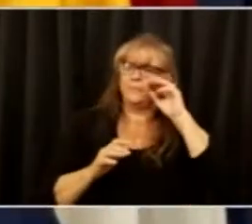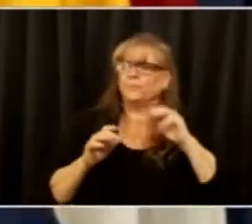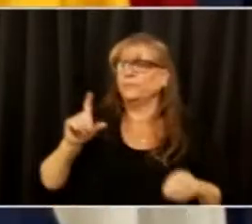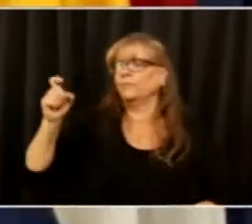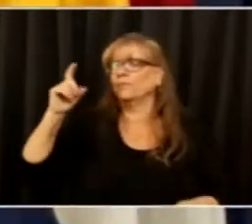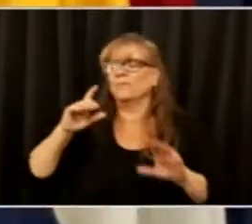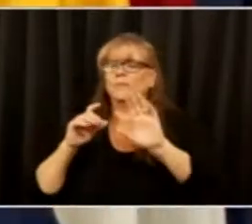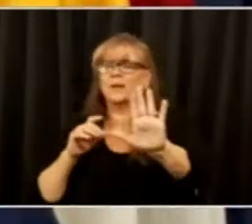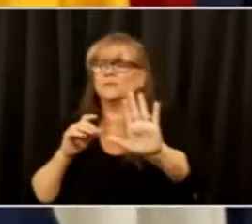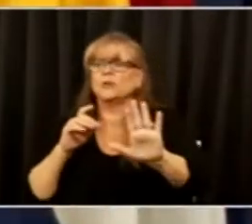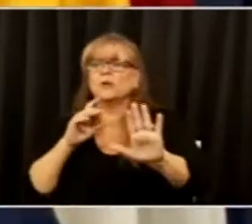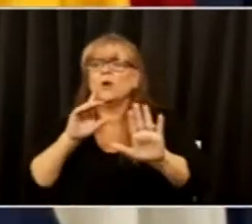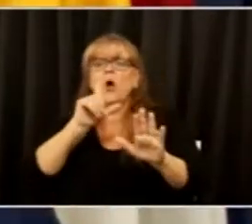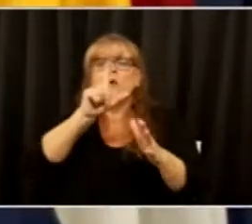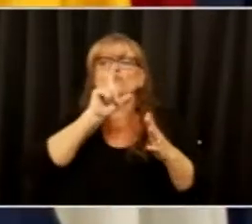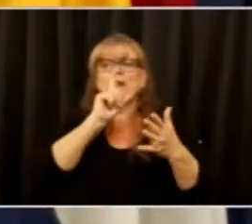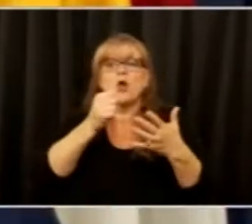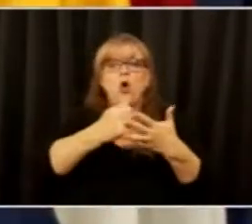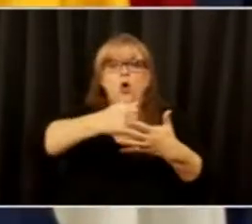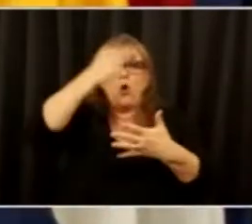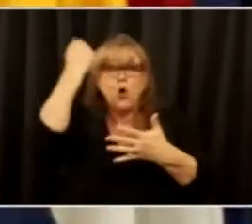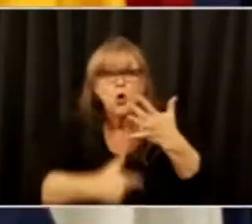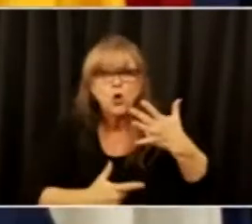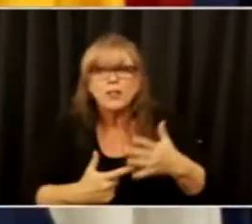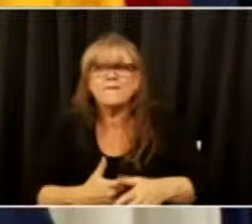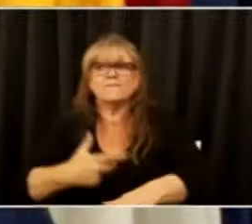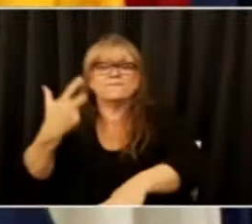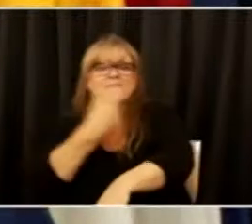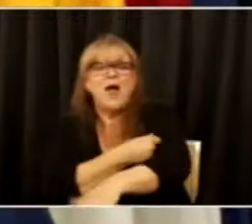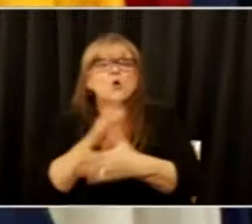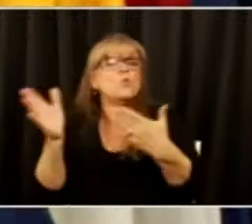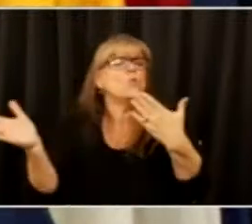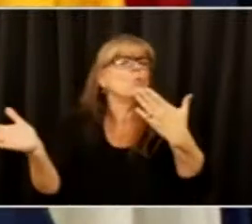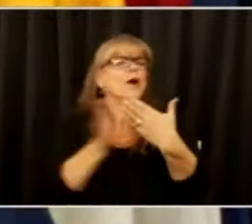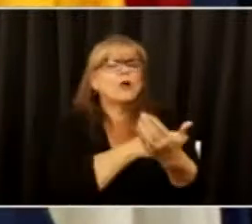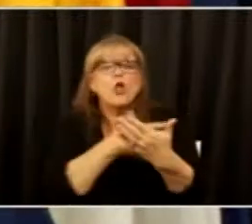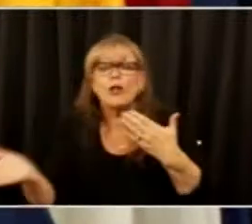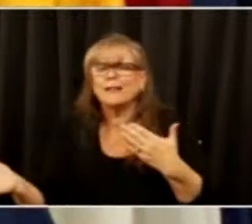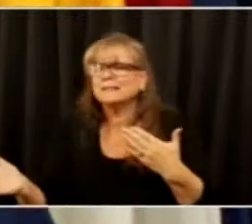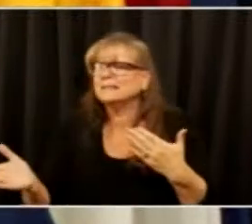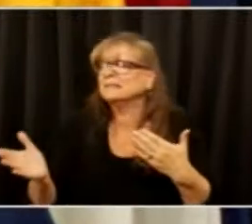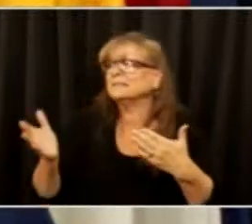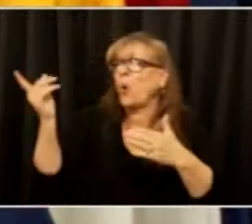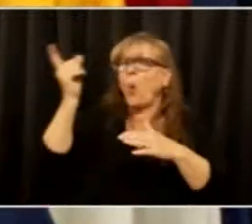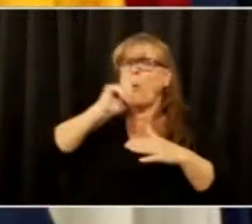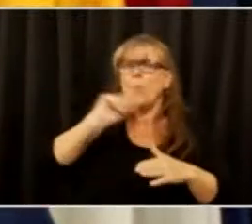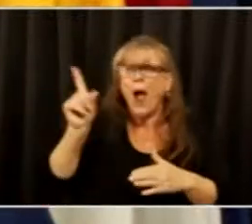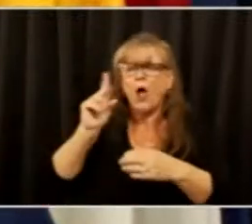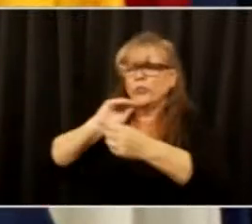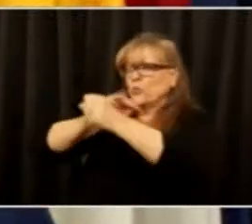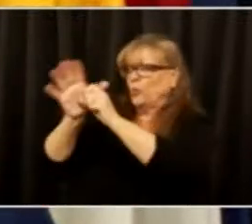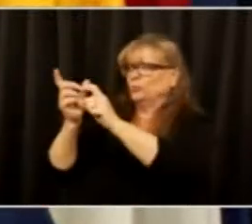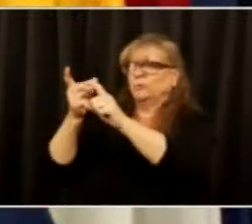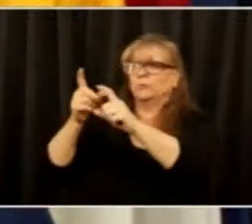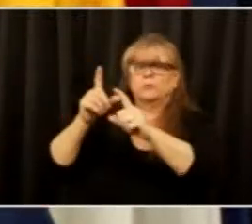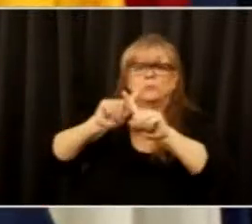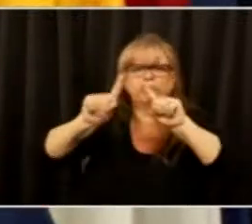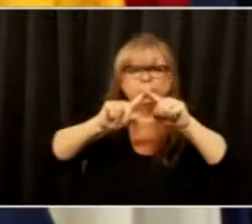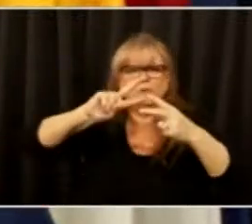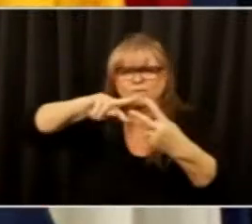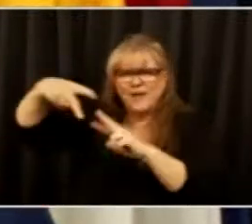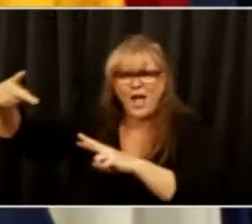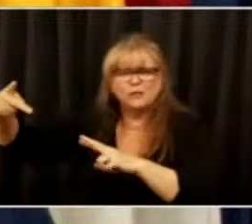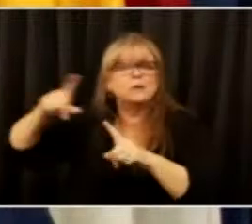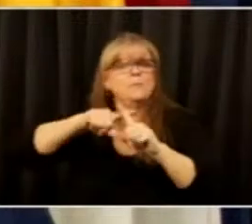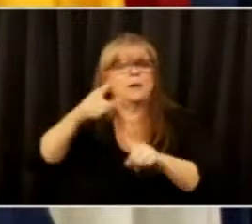of COVID-19. And that's important, and we hope that that continues, but it's certainly the case right now.